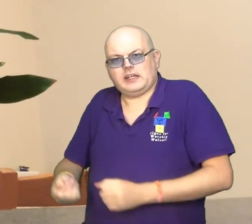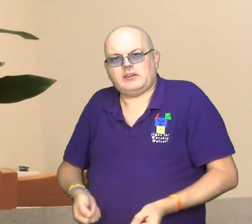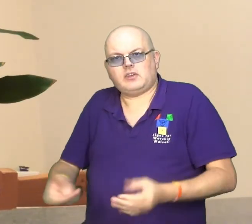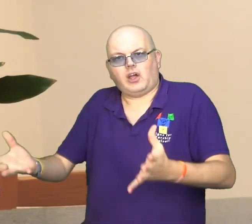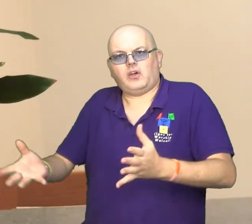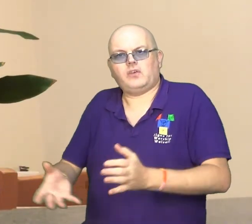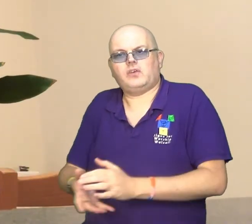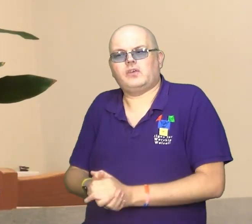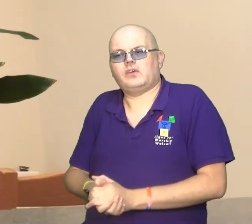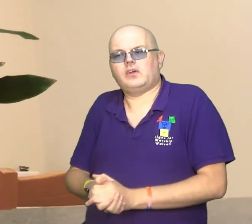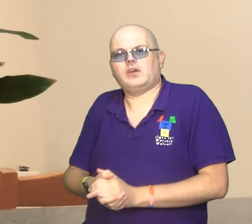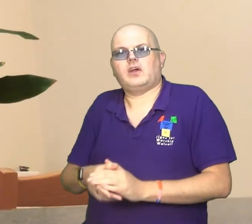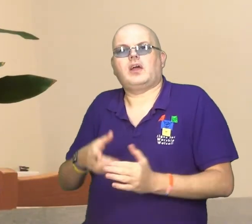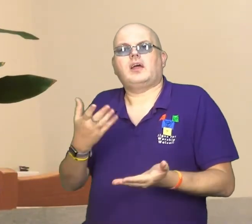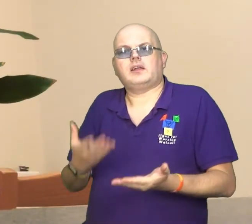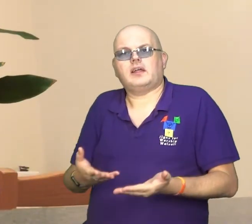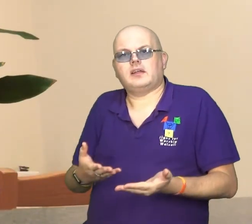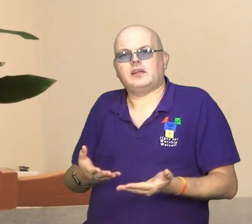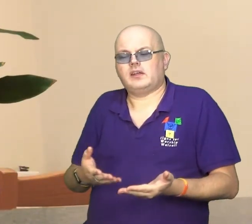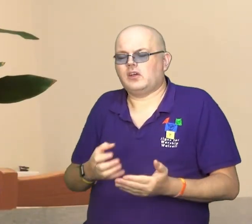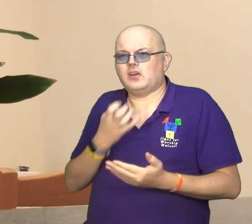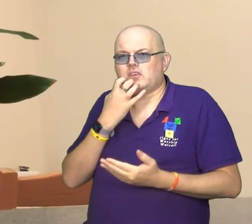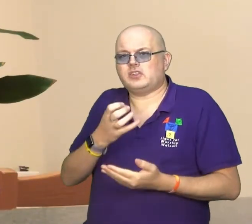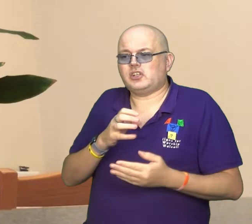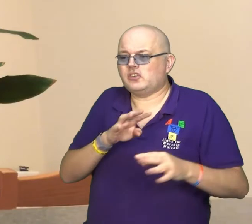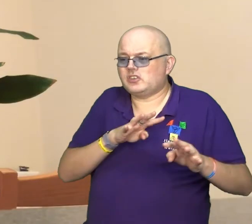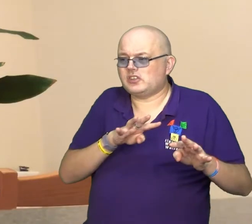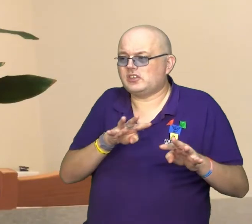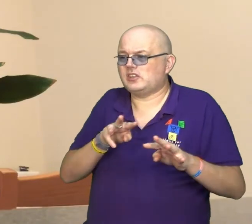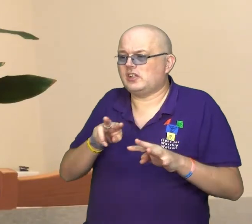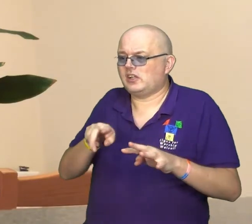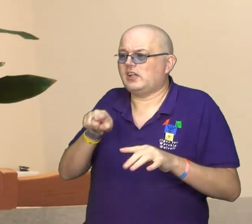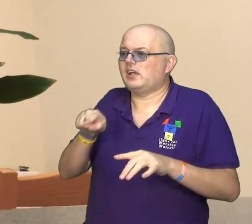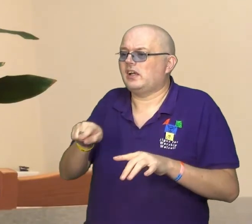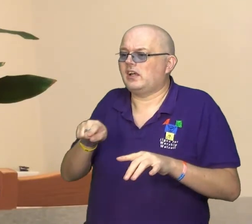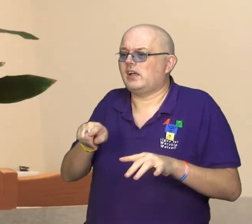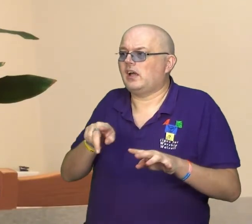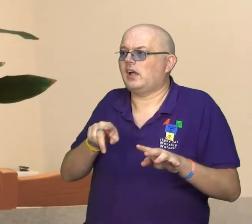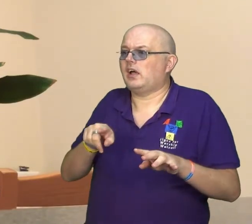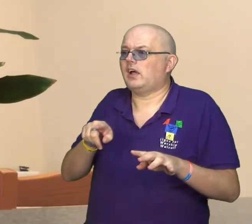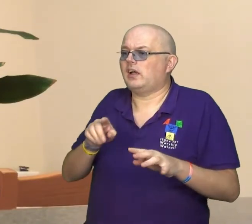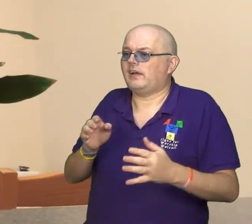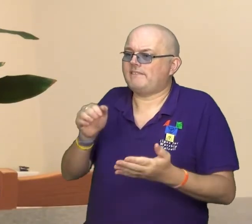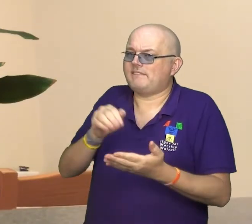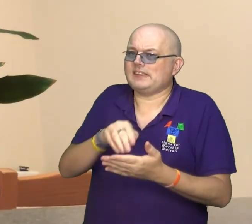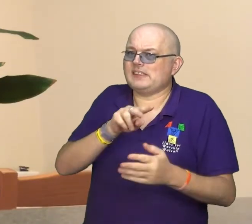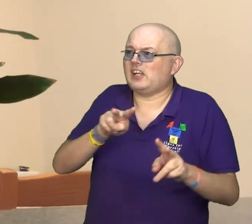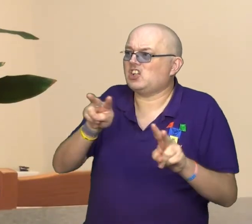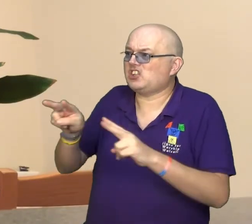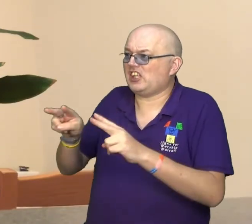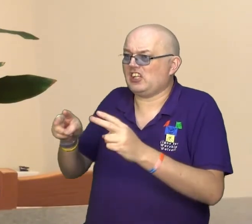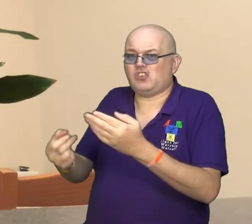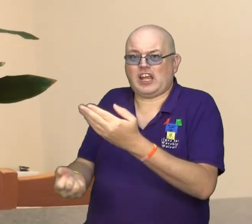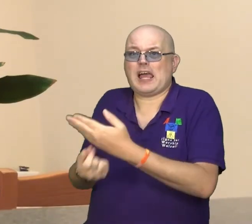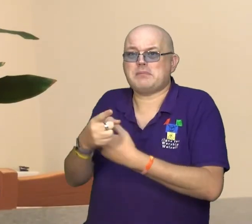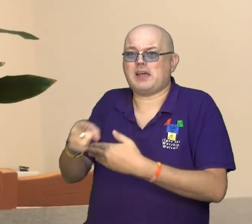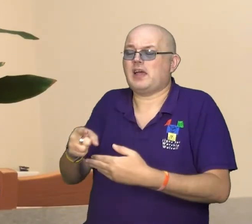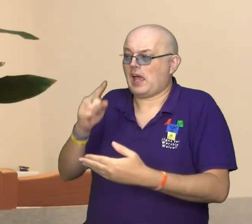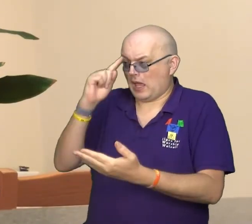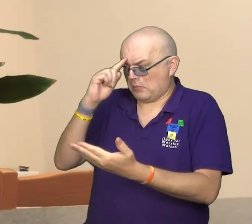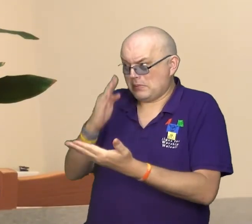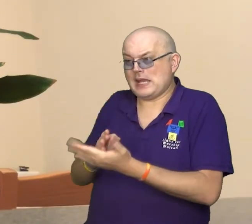let him go." Therefore, many of the Jews who had come to visit Mary and had seen what Jesus